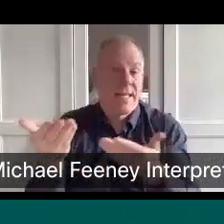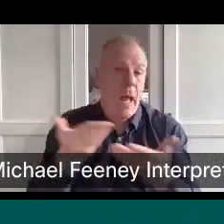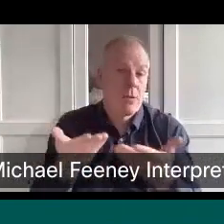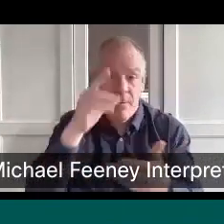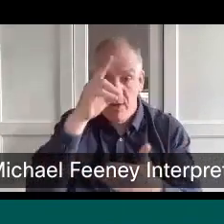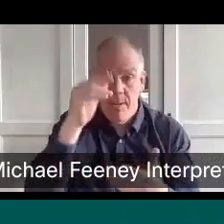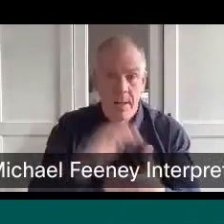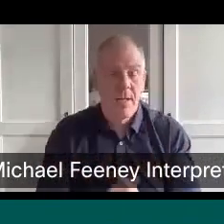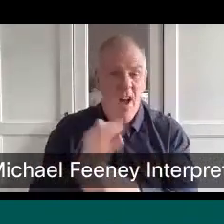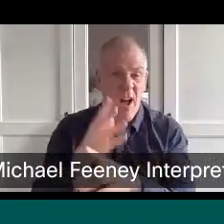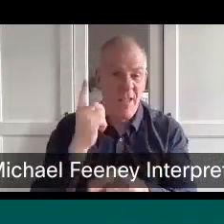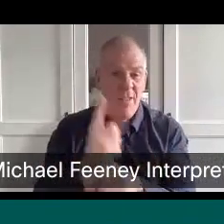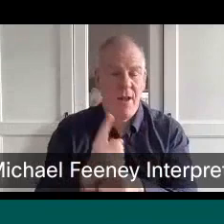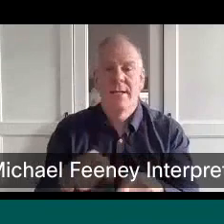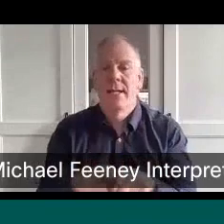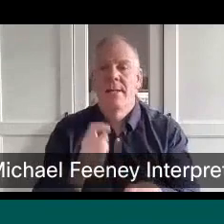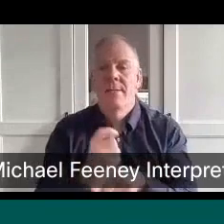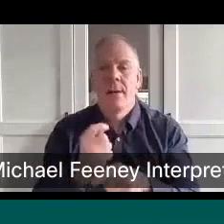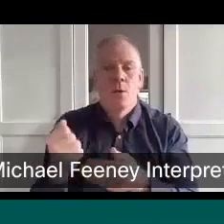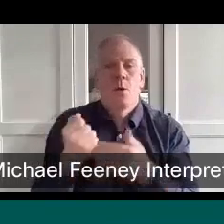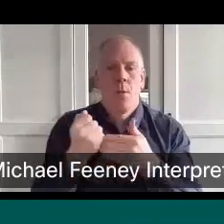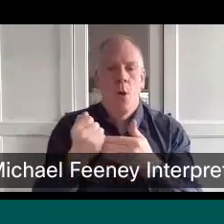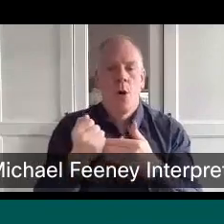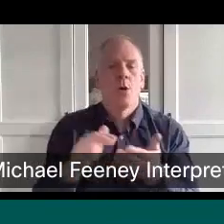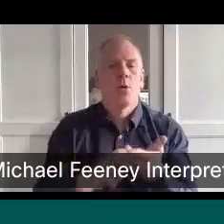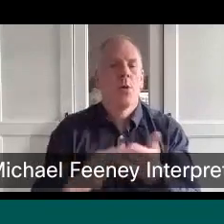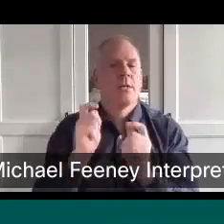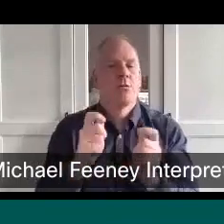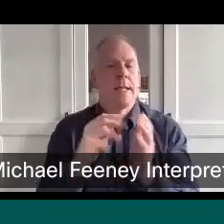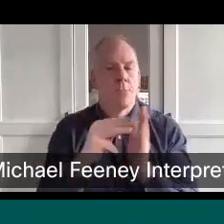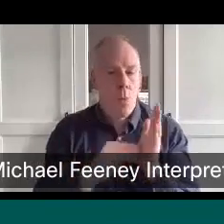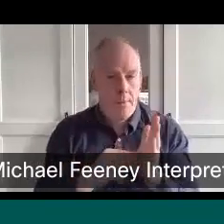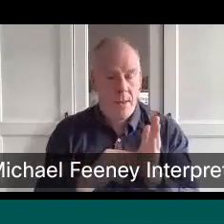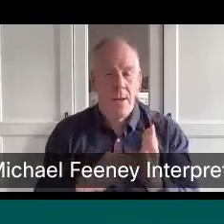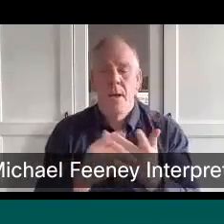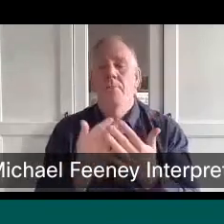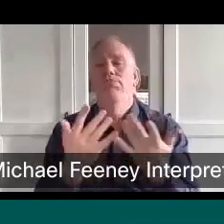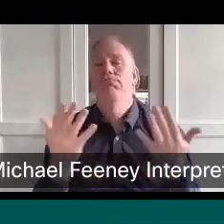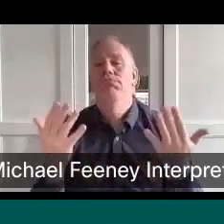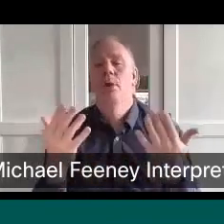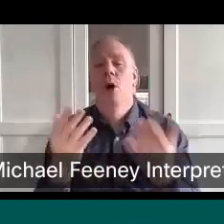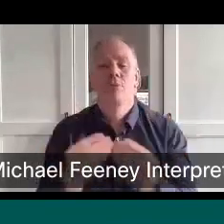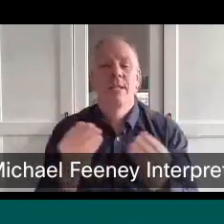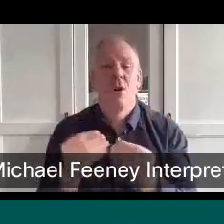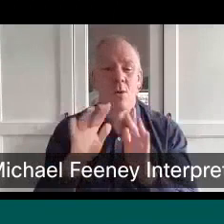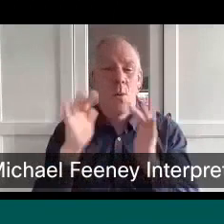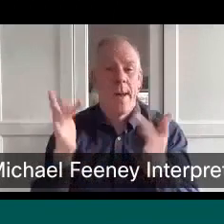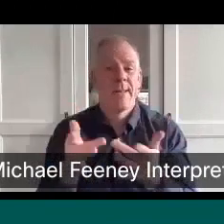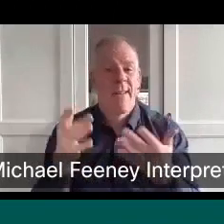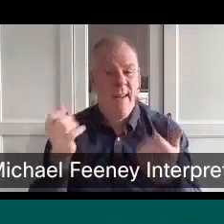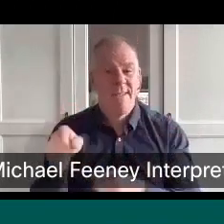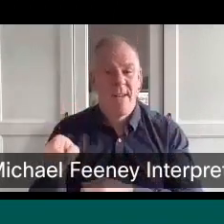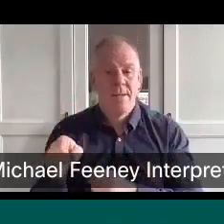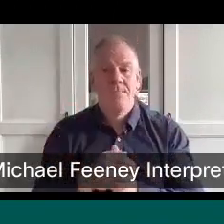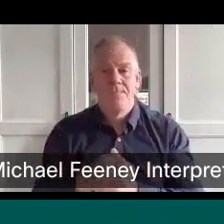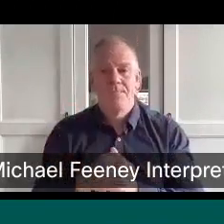they're all there, as is then our support through our training programs. We have numerous resources on our website, really helpful resource, and I would